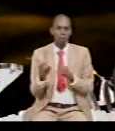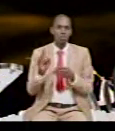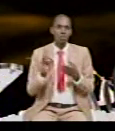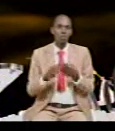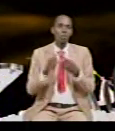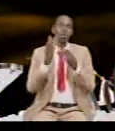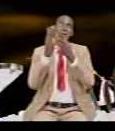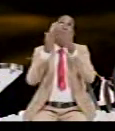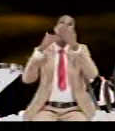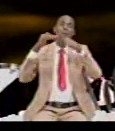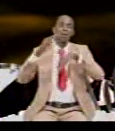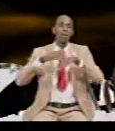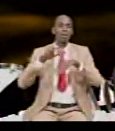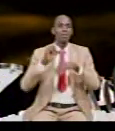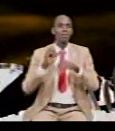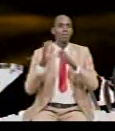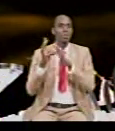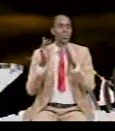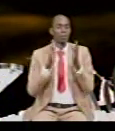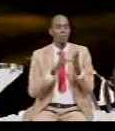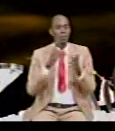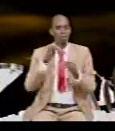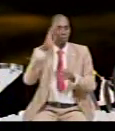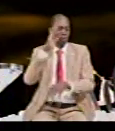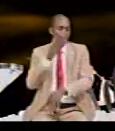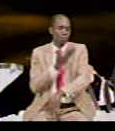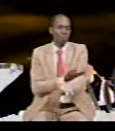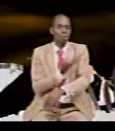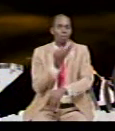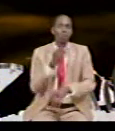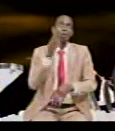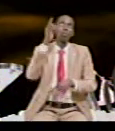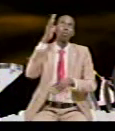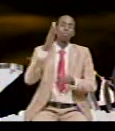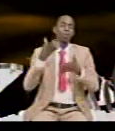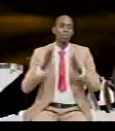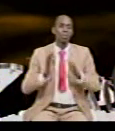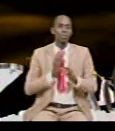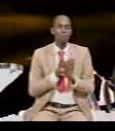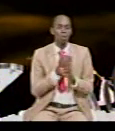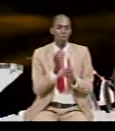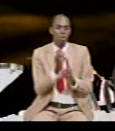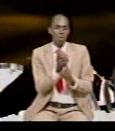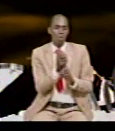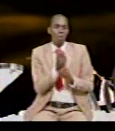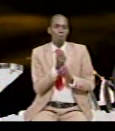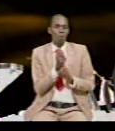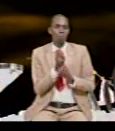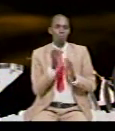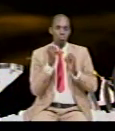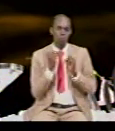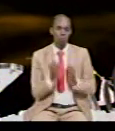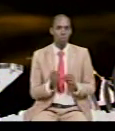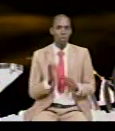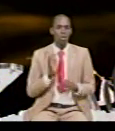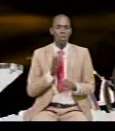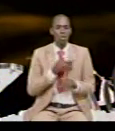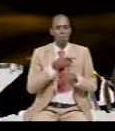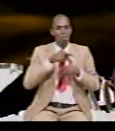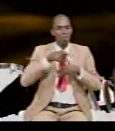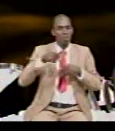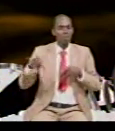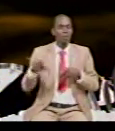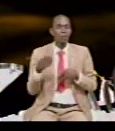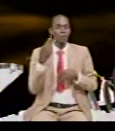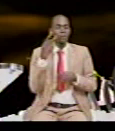heavens, Jesus, the Son of God, let us hold fast our profession." Verse